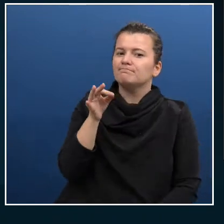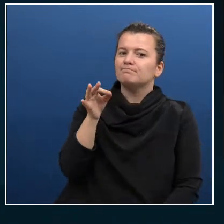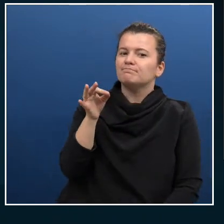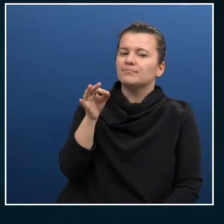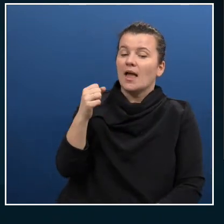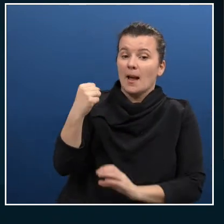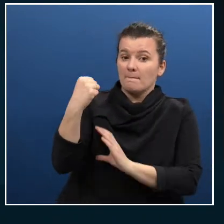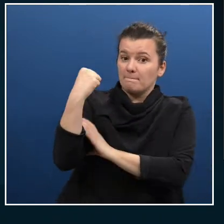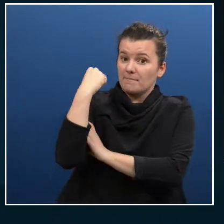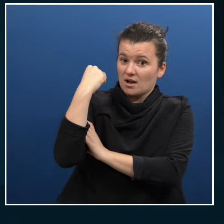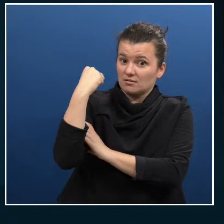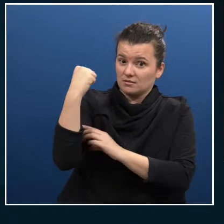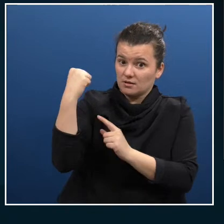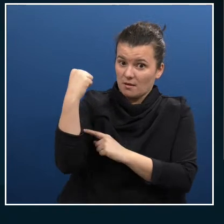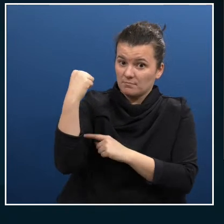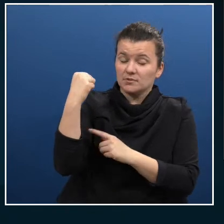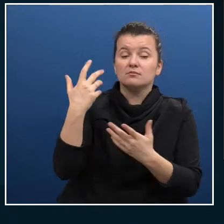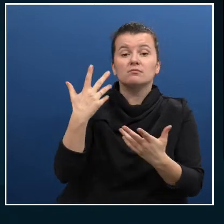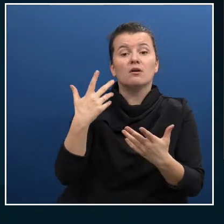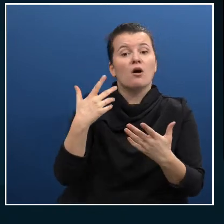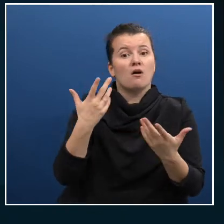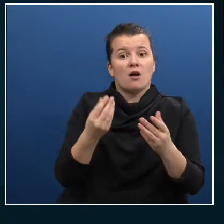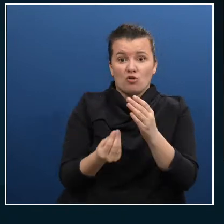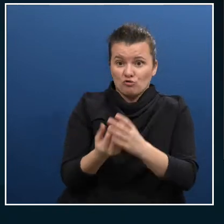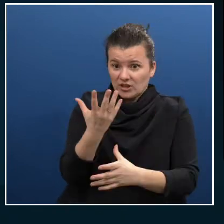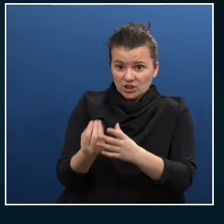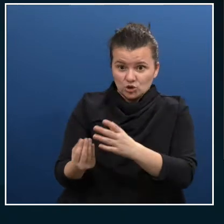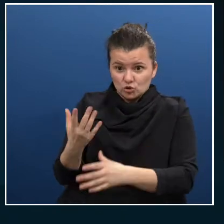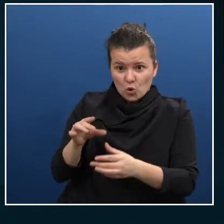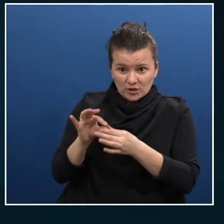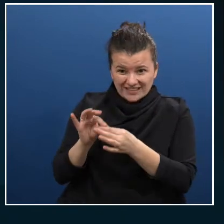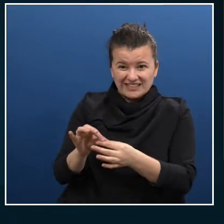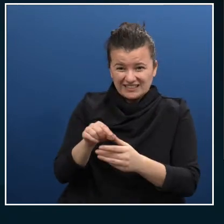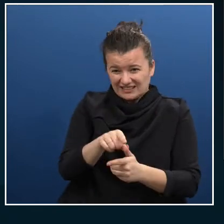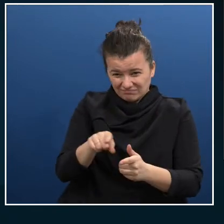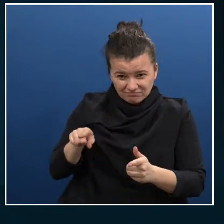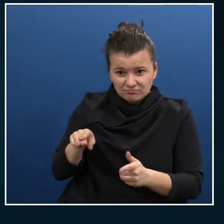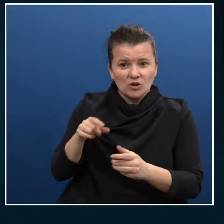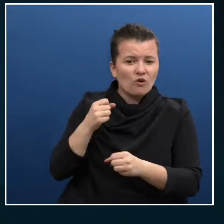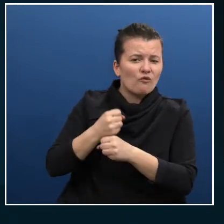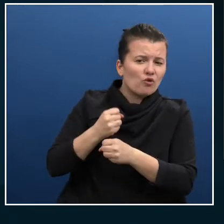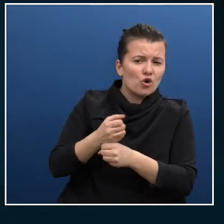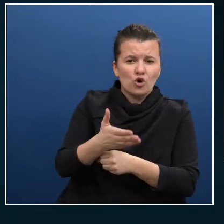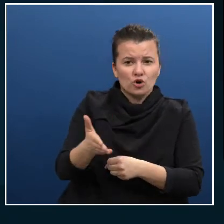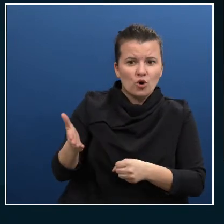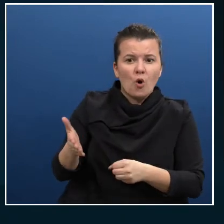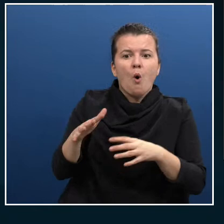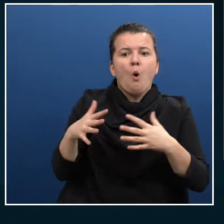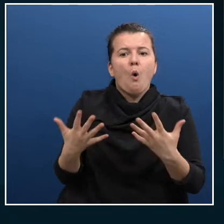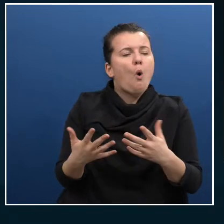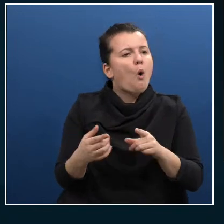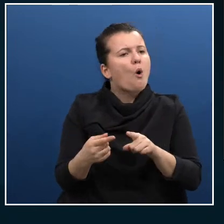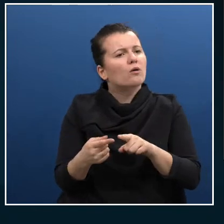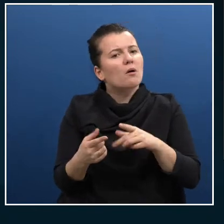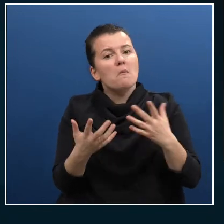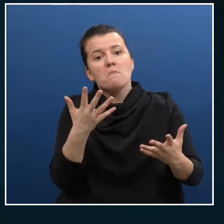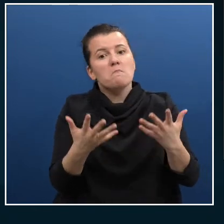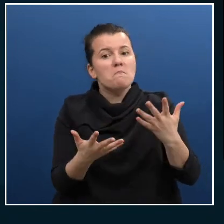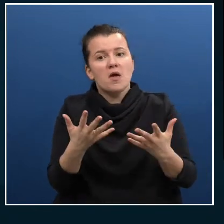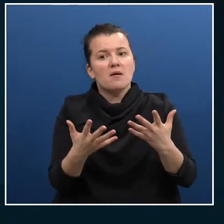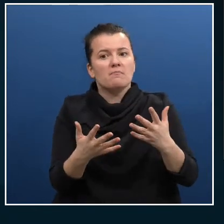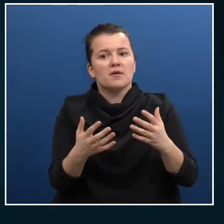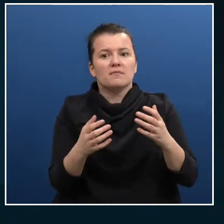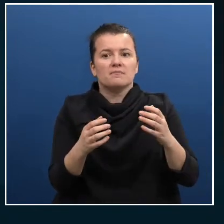is mainly used for resources or if it can also be used to set RBAC